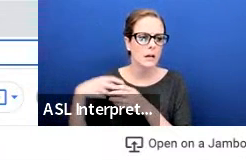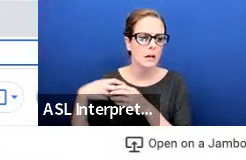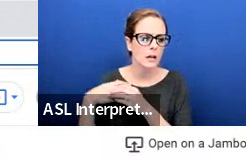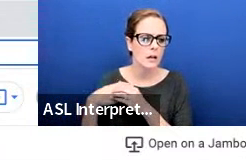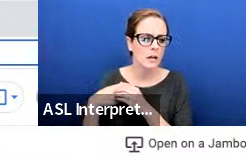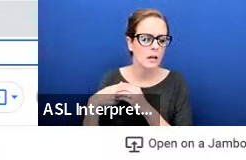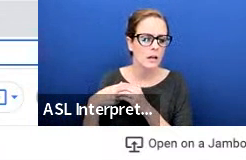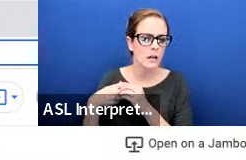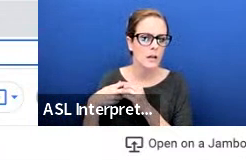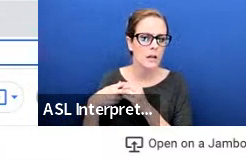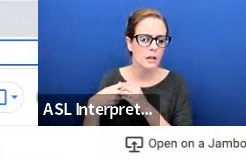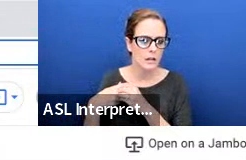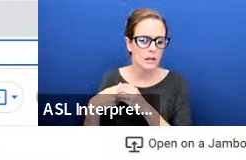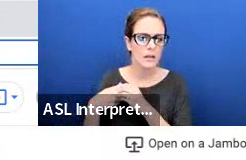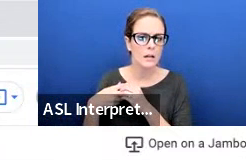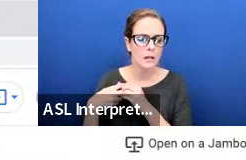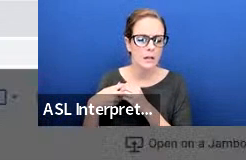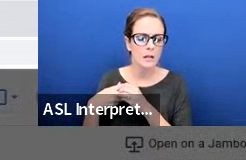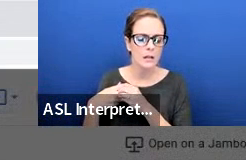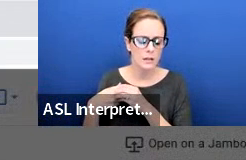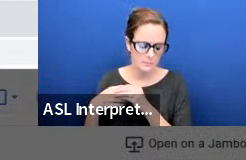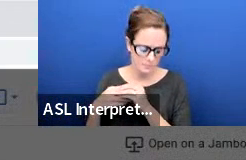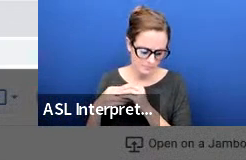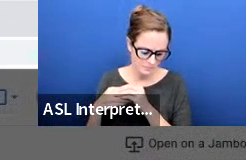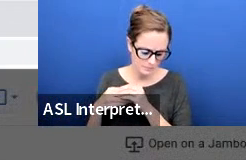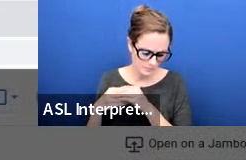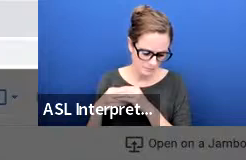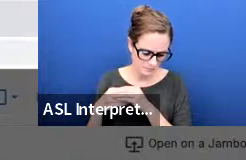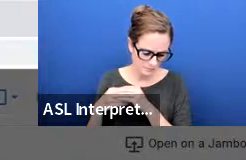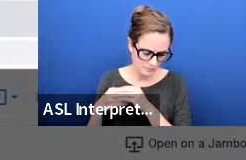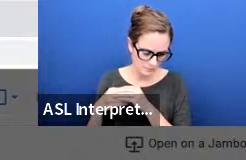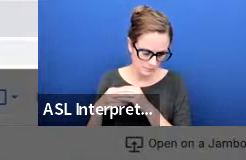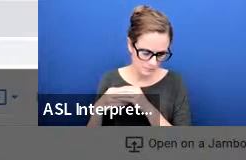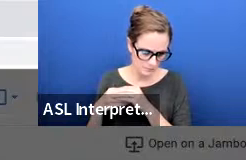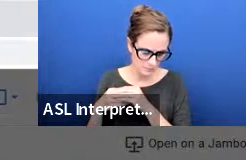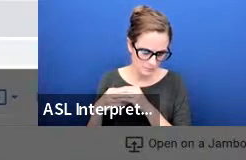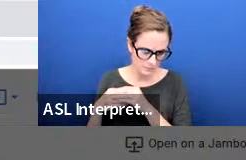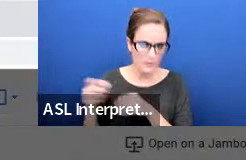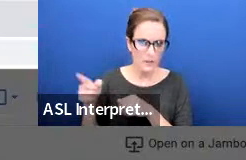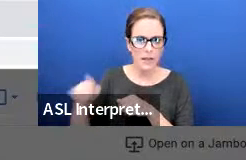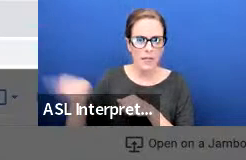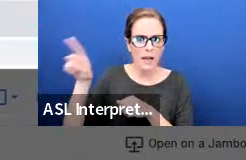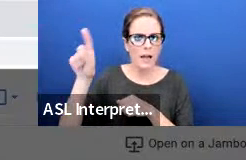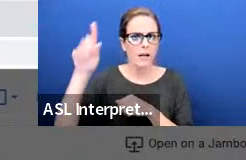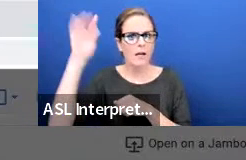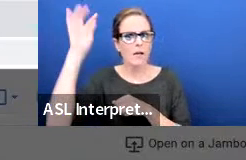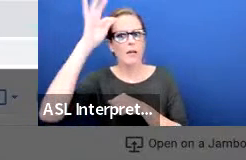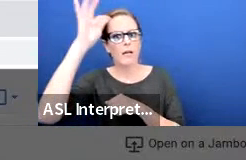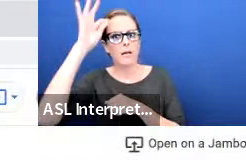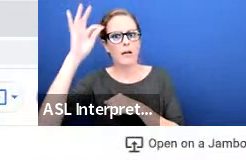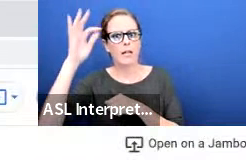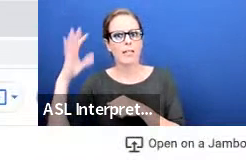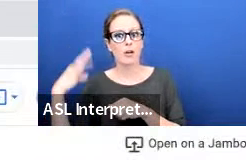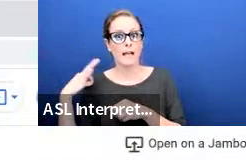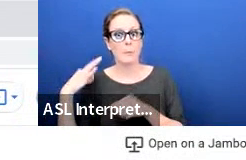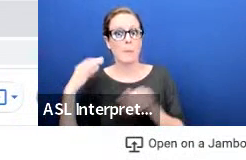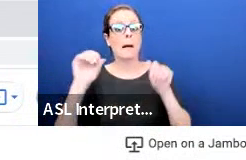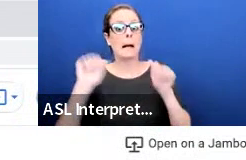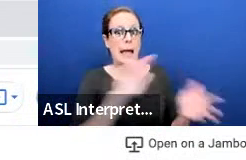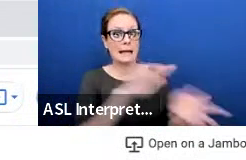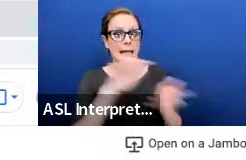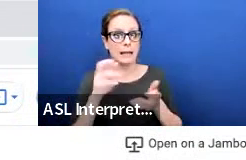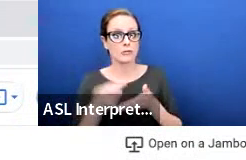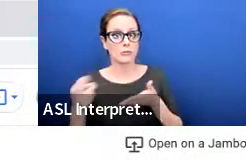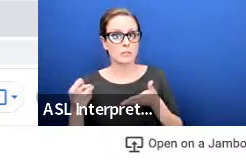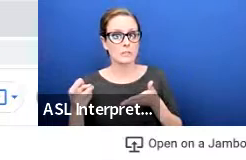to they don't fully like are eligible for those resources. Like sometimes there's resources that really